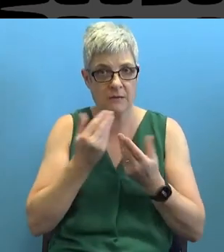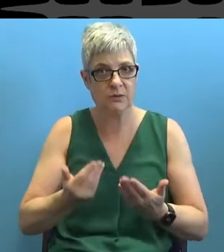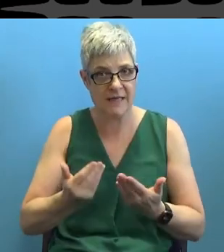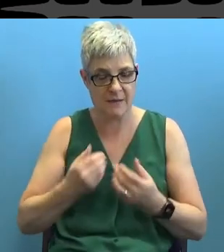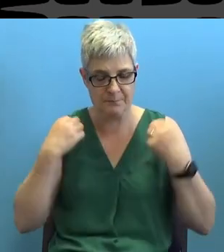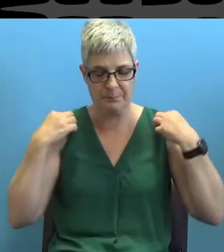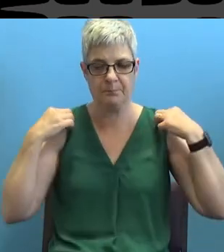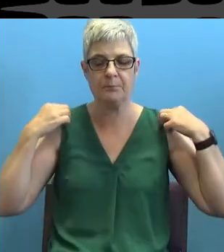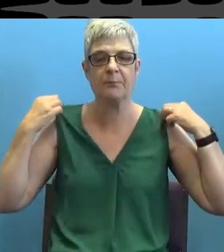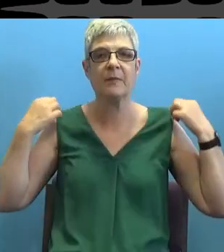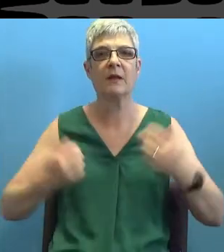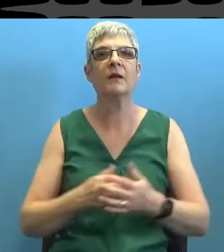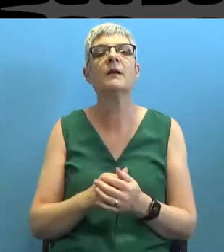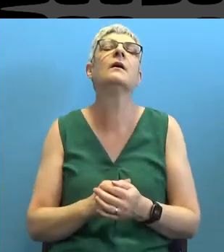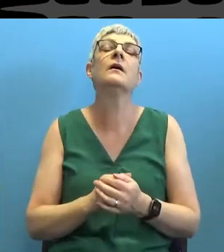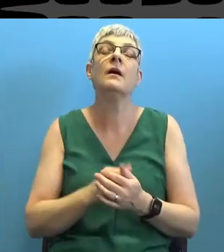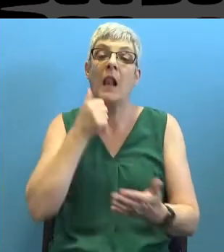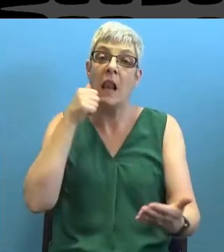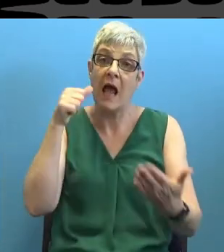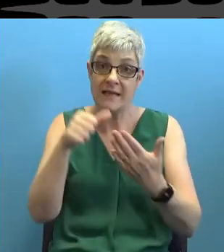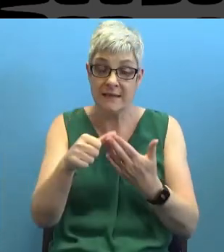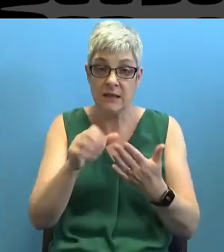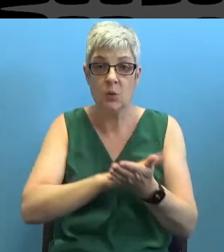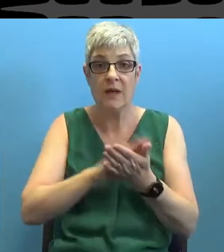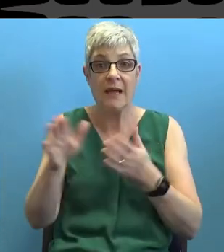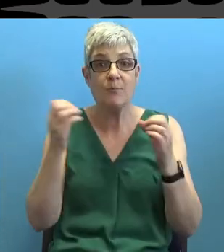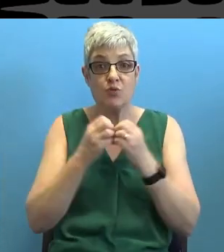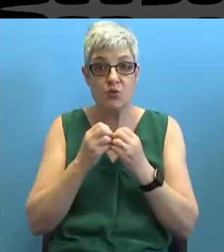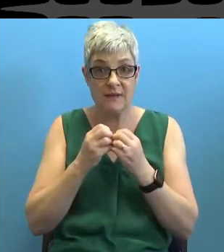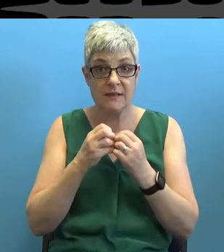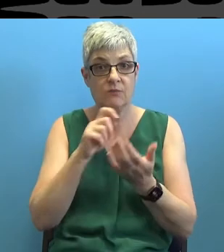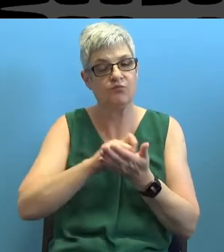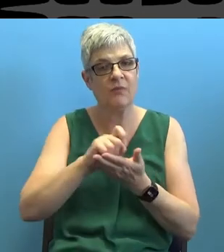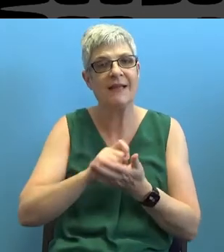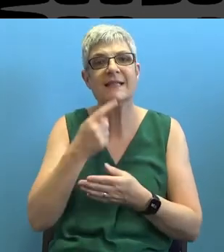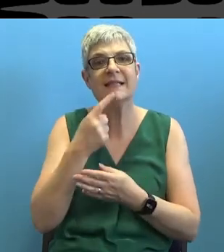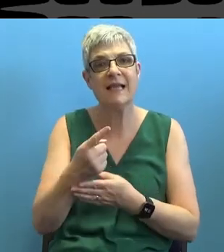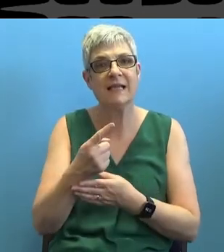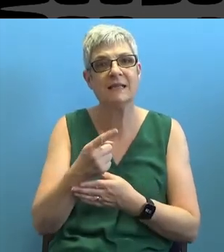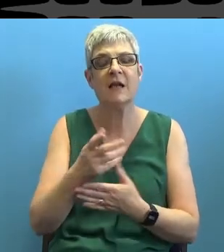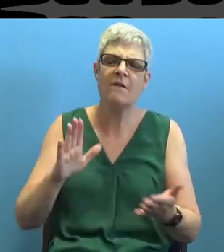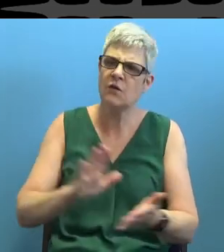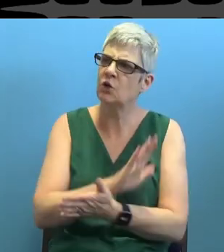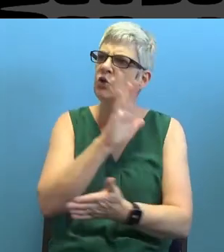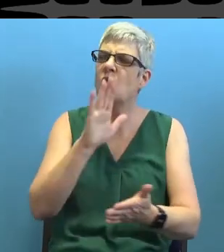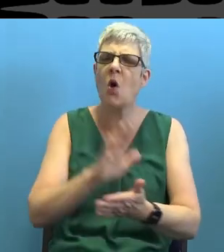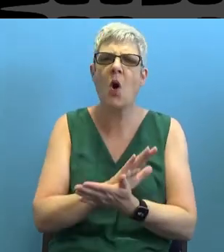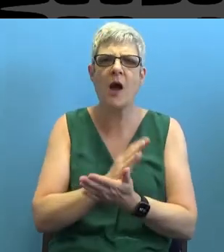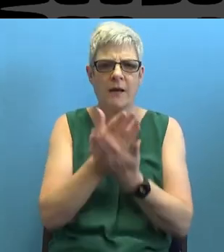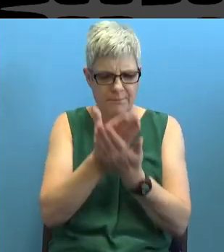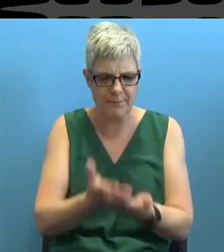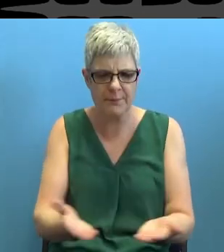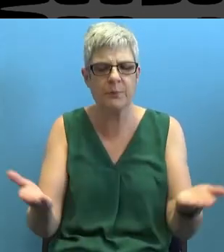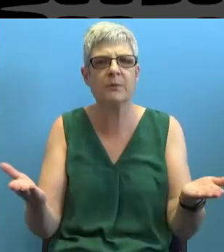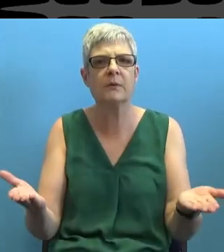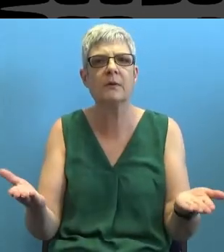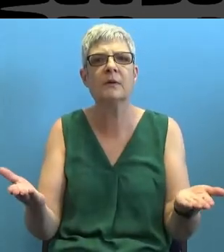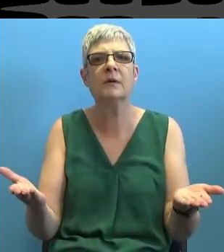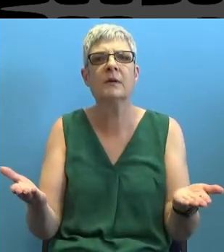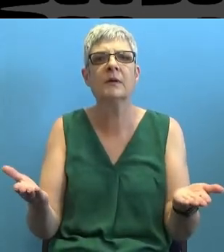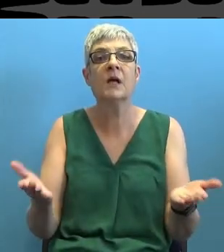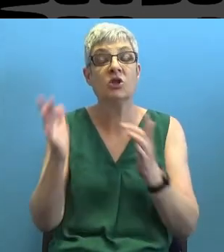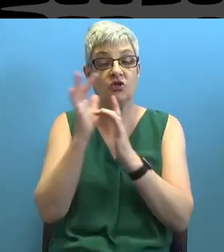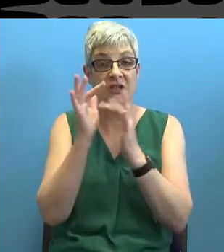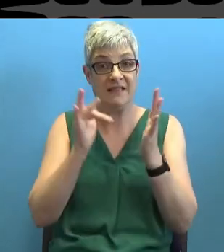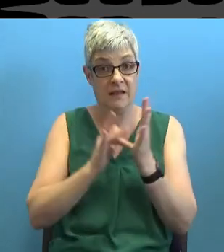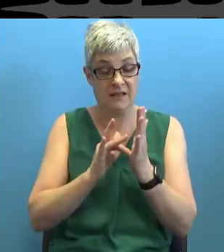In the letter to the Hebrews, the writer says that for the joy that was set before him,